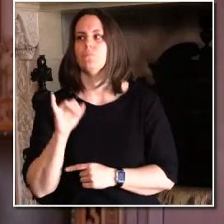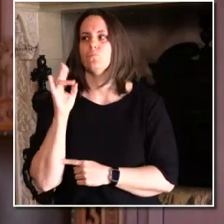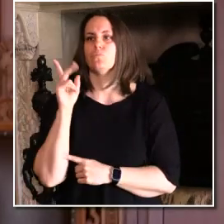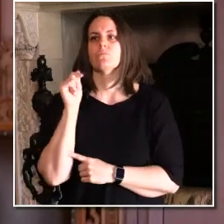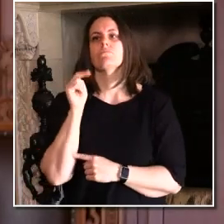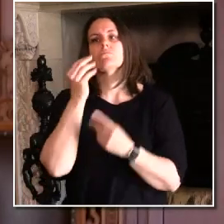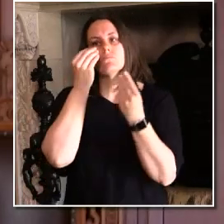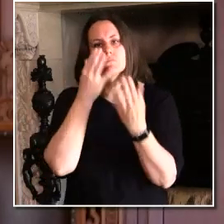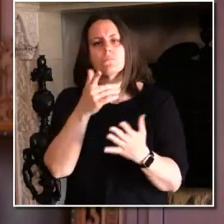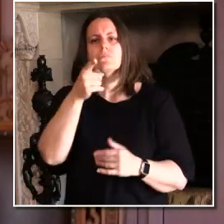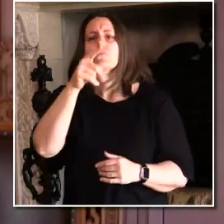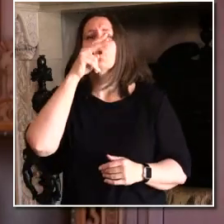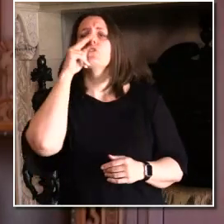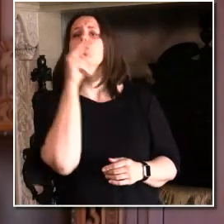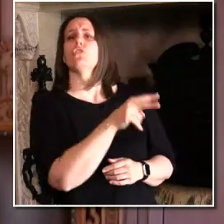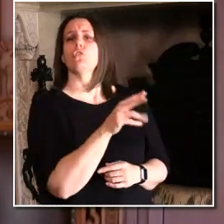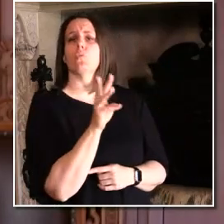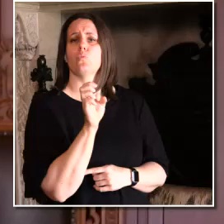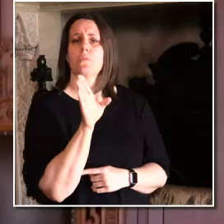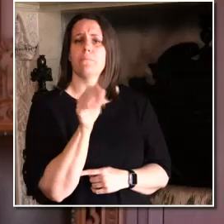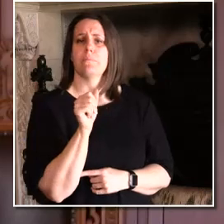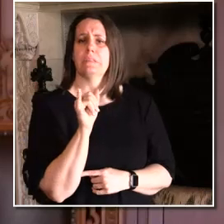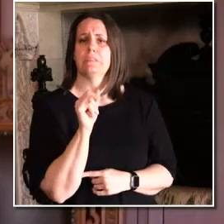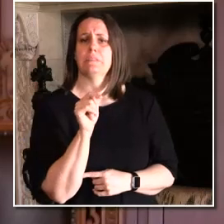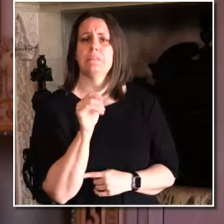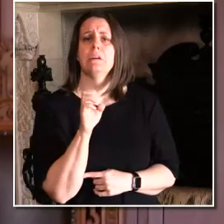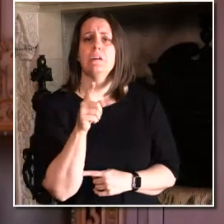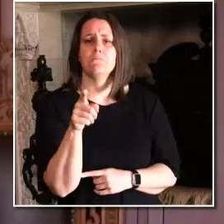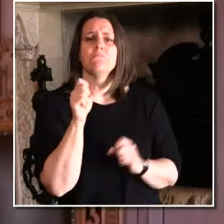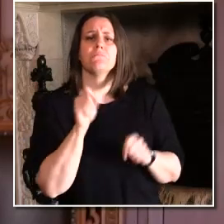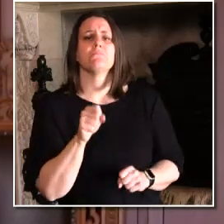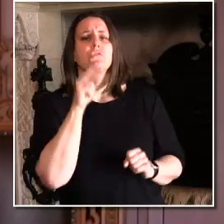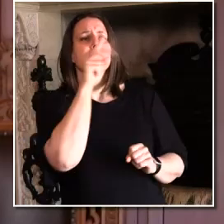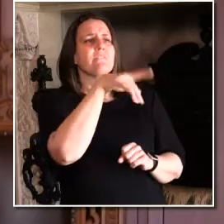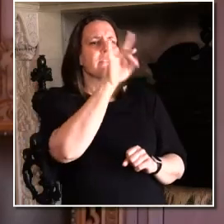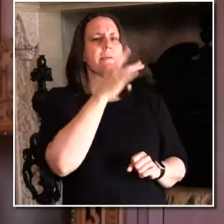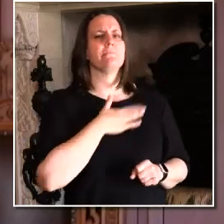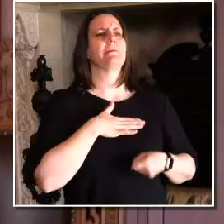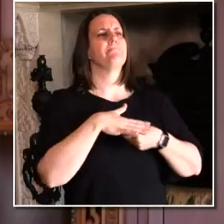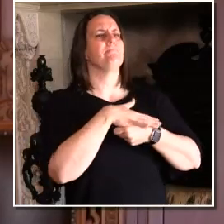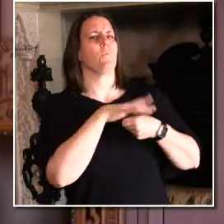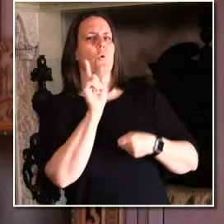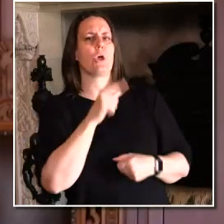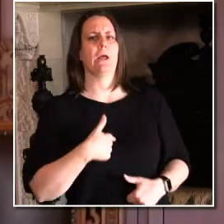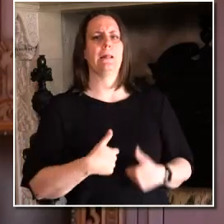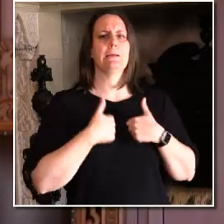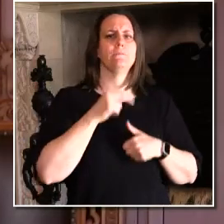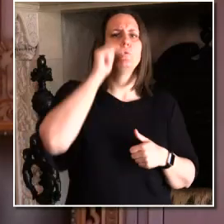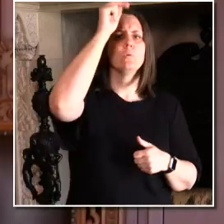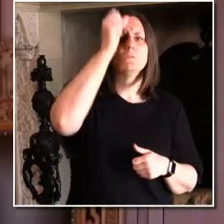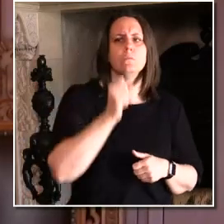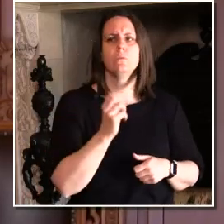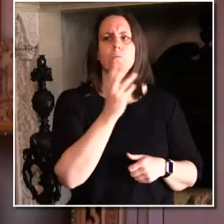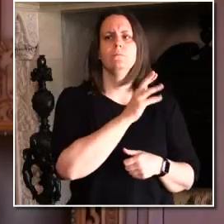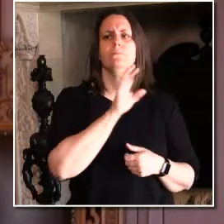that impacted you personally because you were a contact or, something along those lines, like Tracy said, the contact investigation people would be reaching